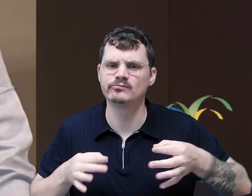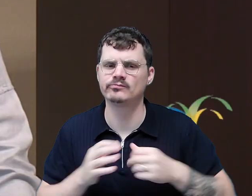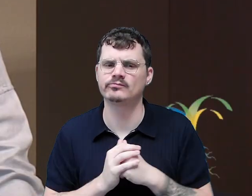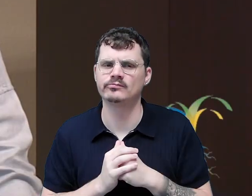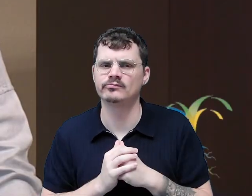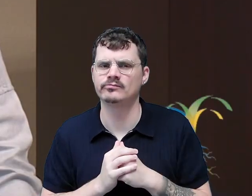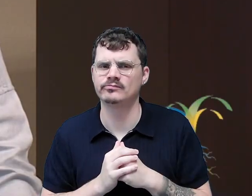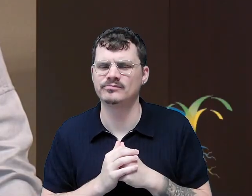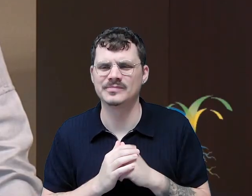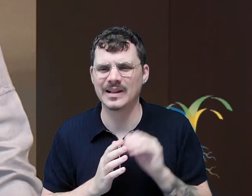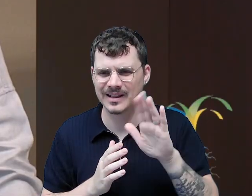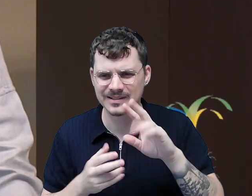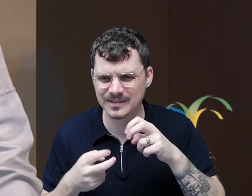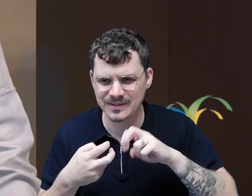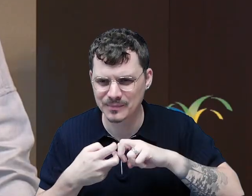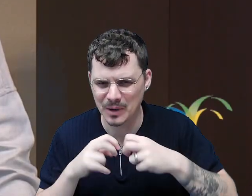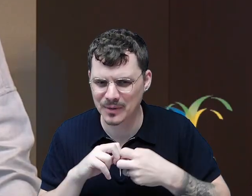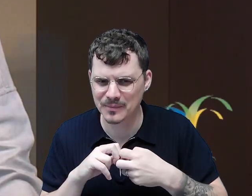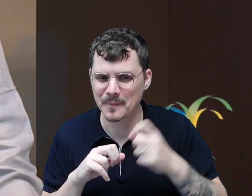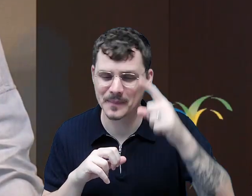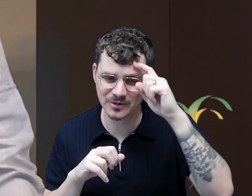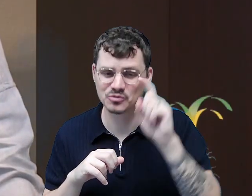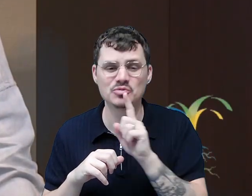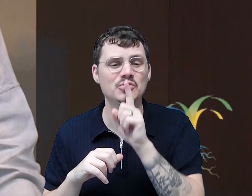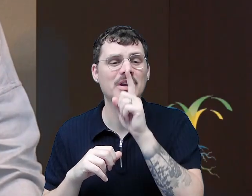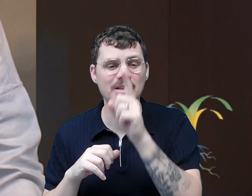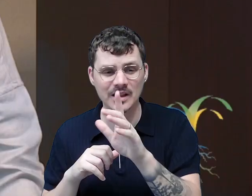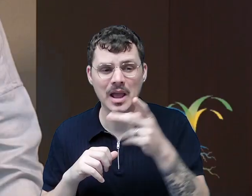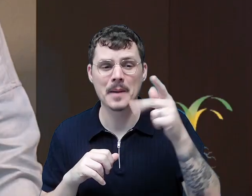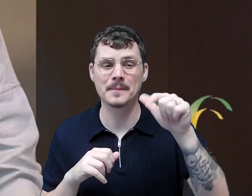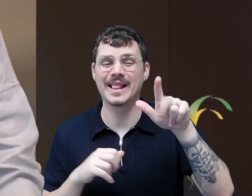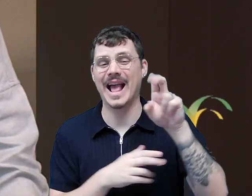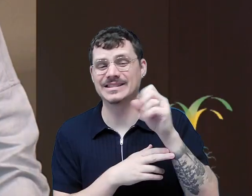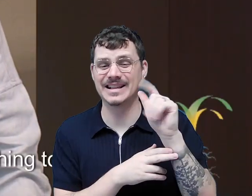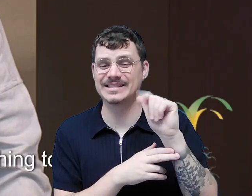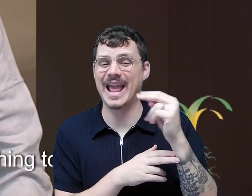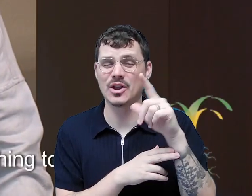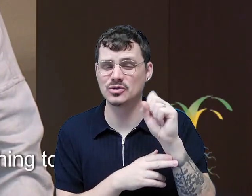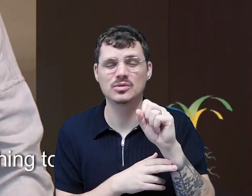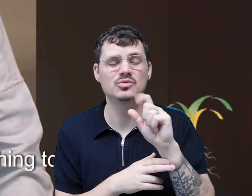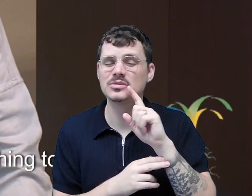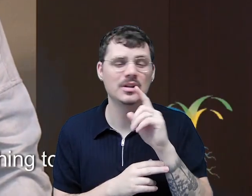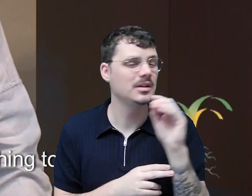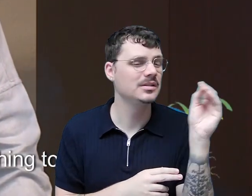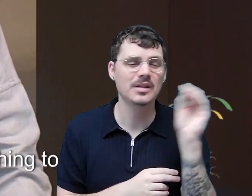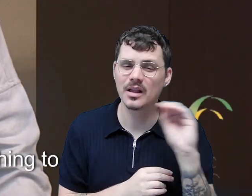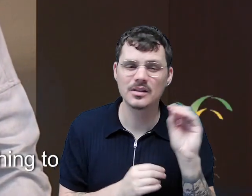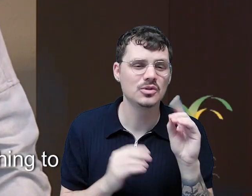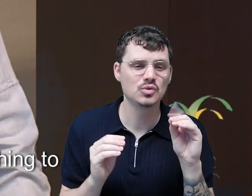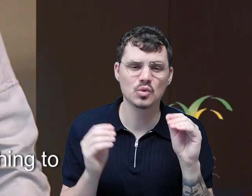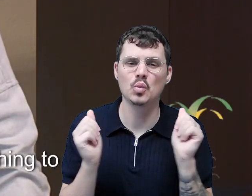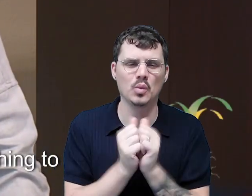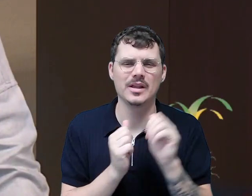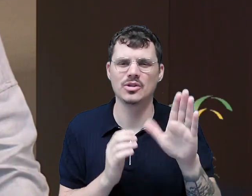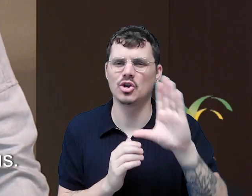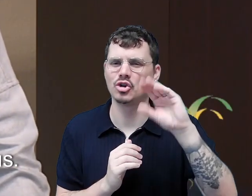disease. It's a problem, isn't it? Because in fact, plaques and tangles have almost nothing